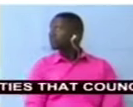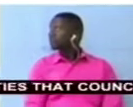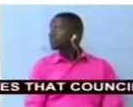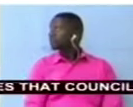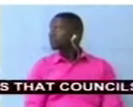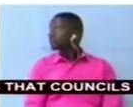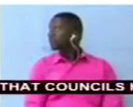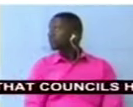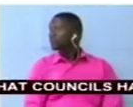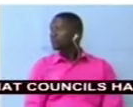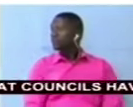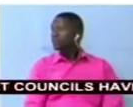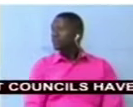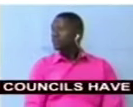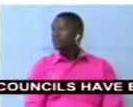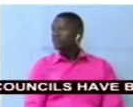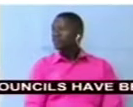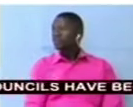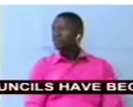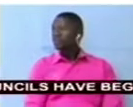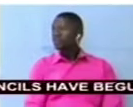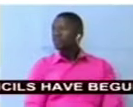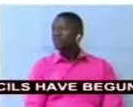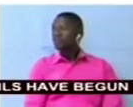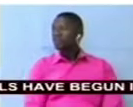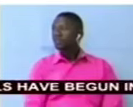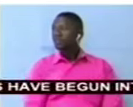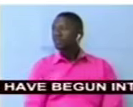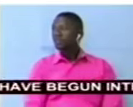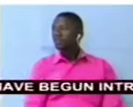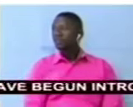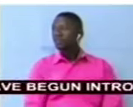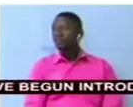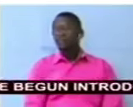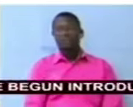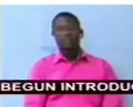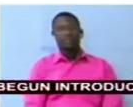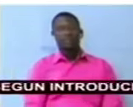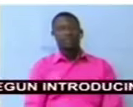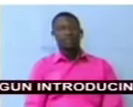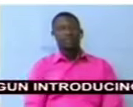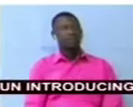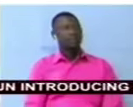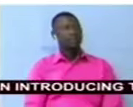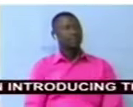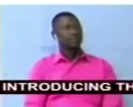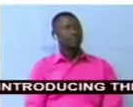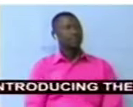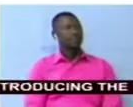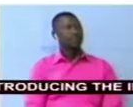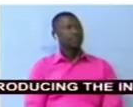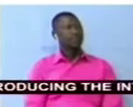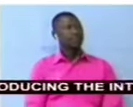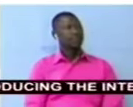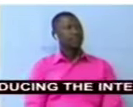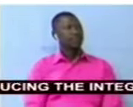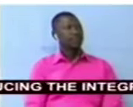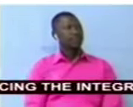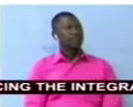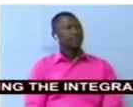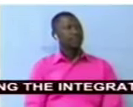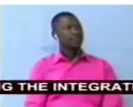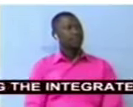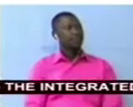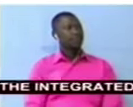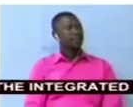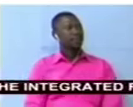Council, are we ready? What was holding up? We are sorting out the interpretation arrangements in the